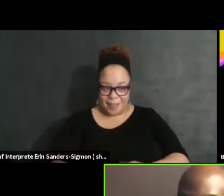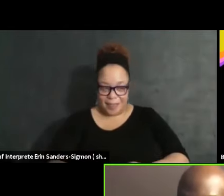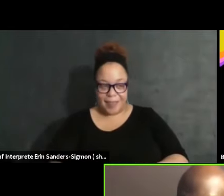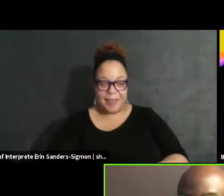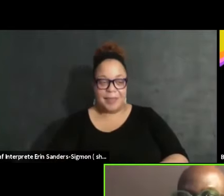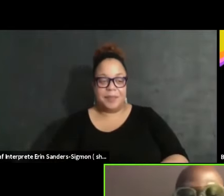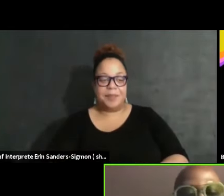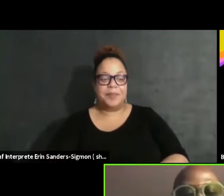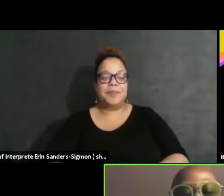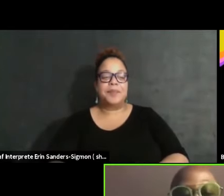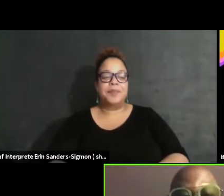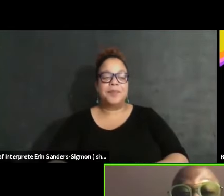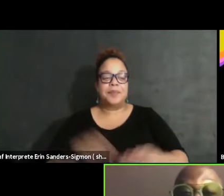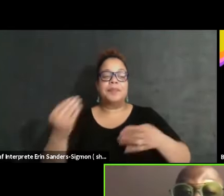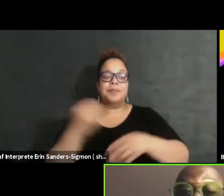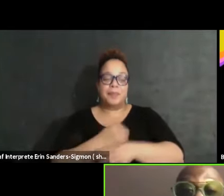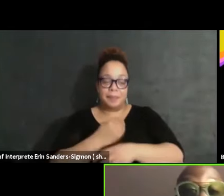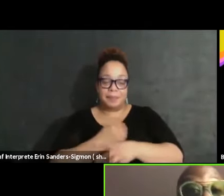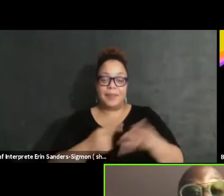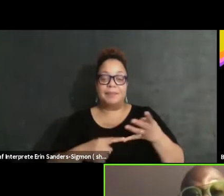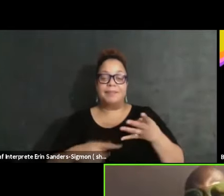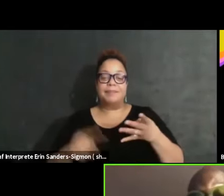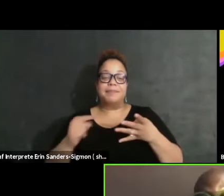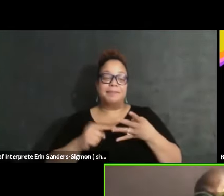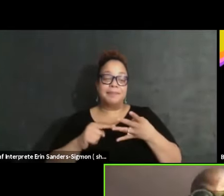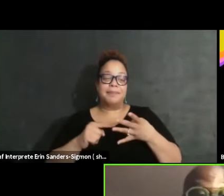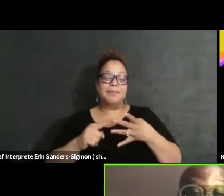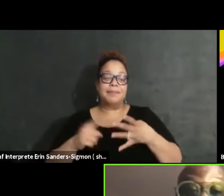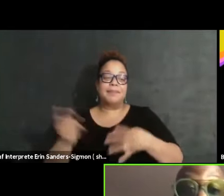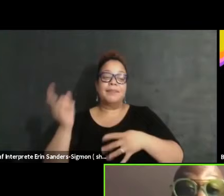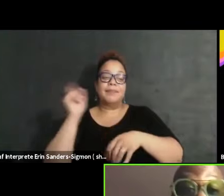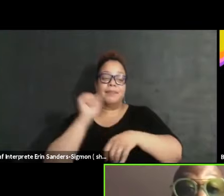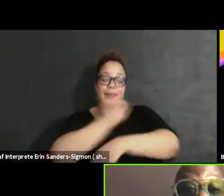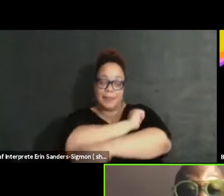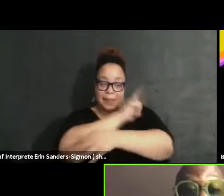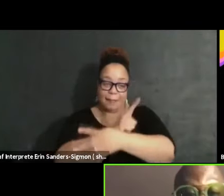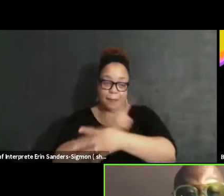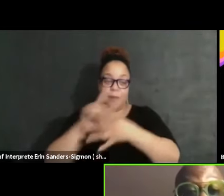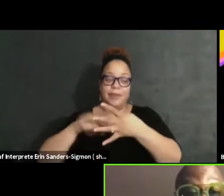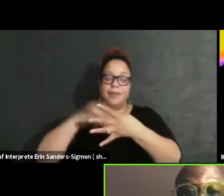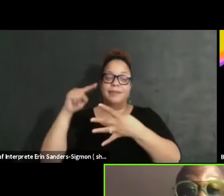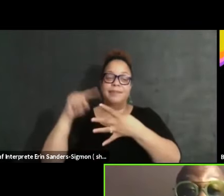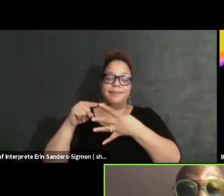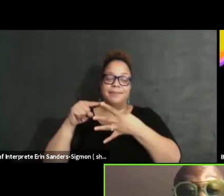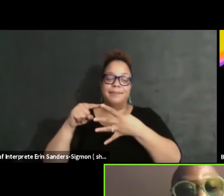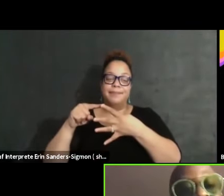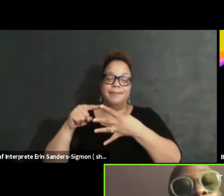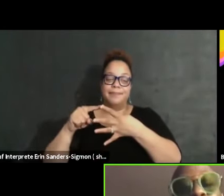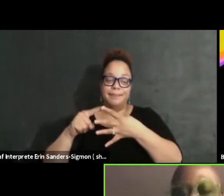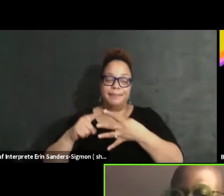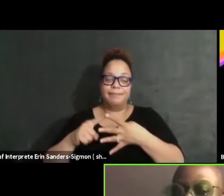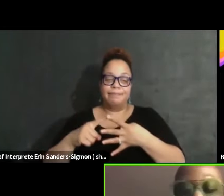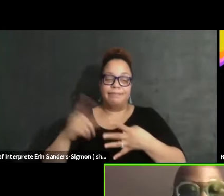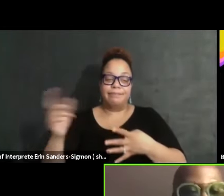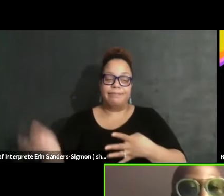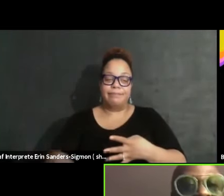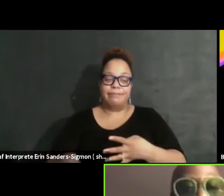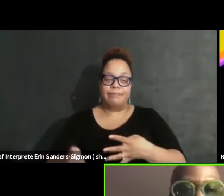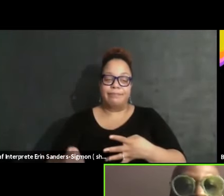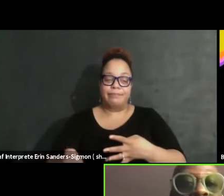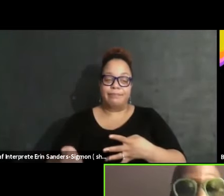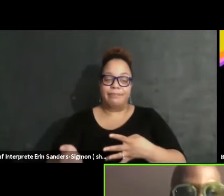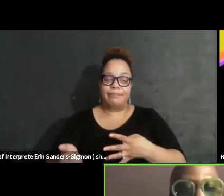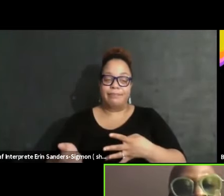Gardens third. St. Louis, you're on deck right now. We're gonna get out the way and do some more poetry, all